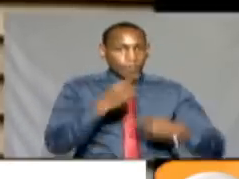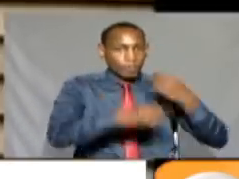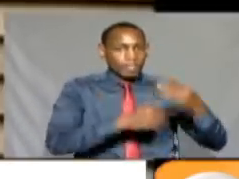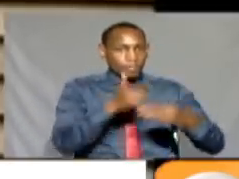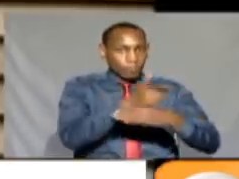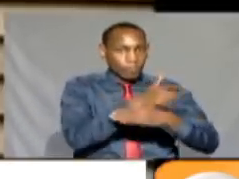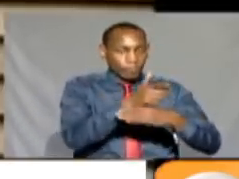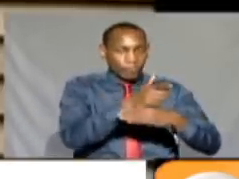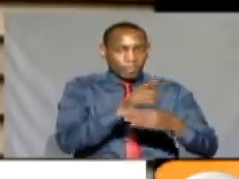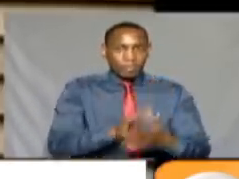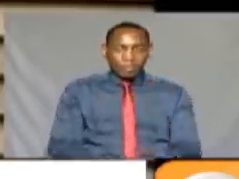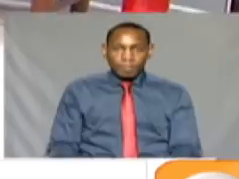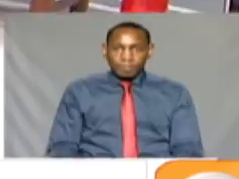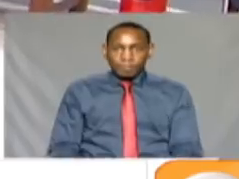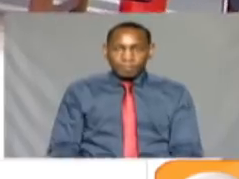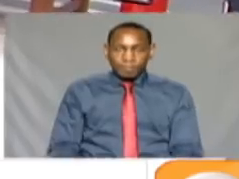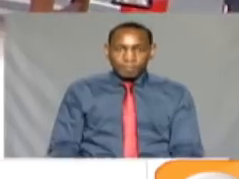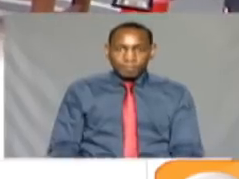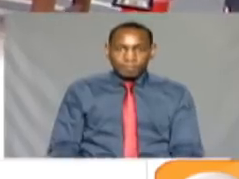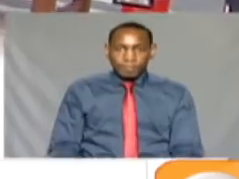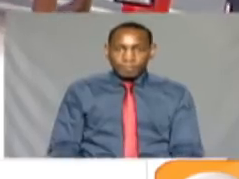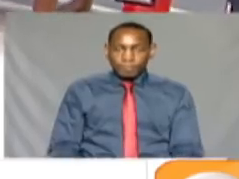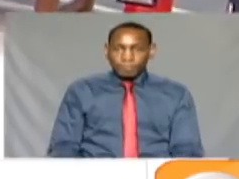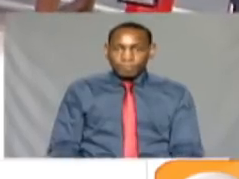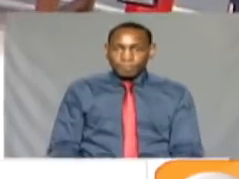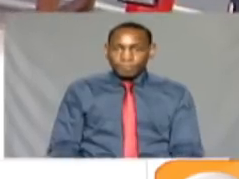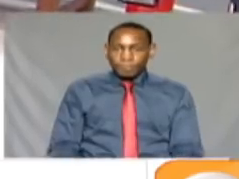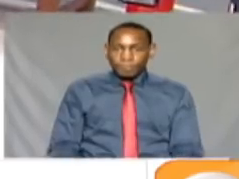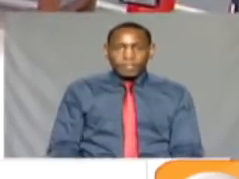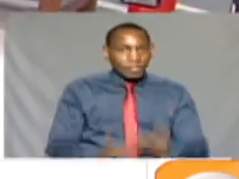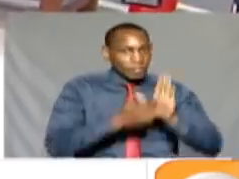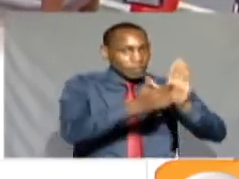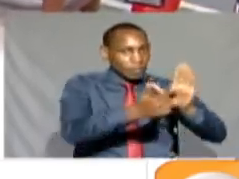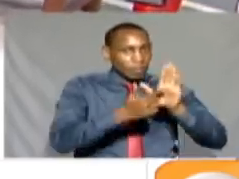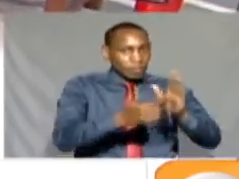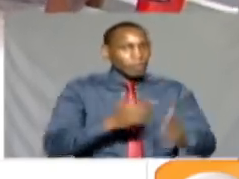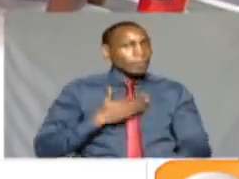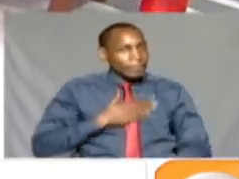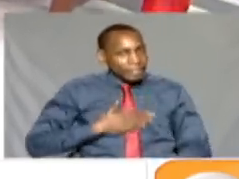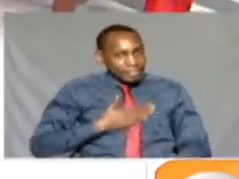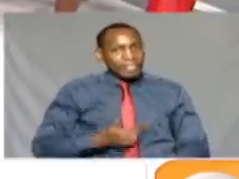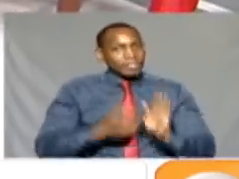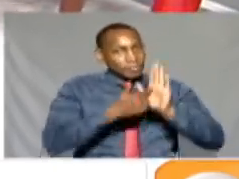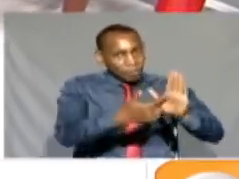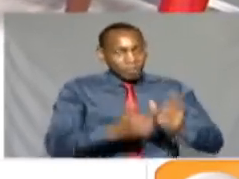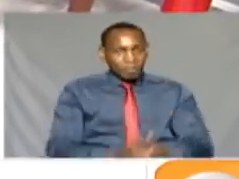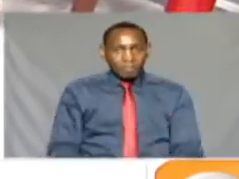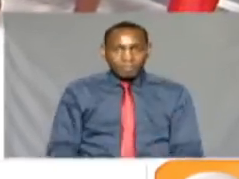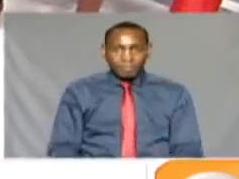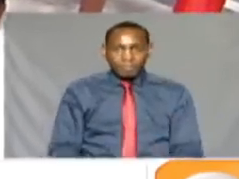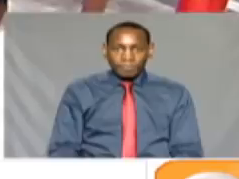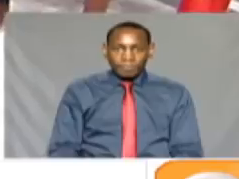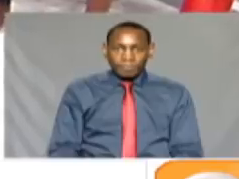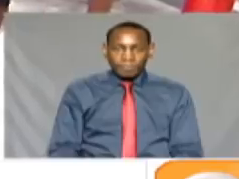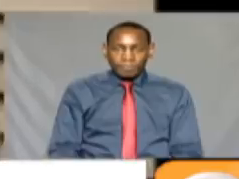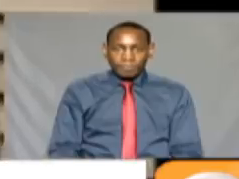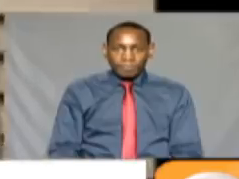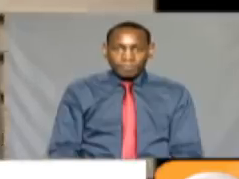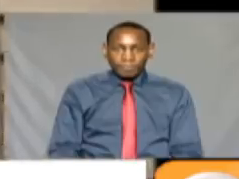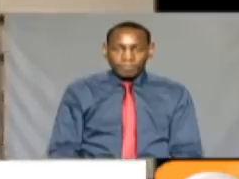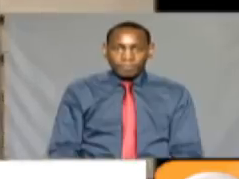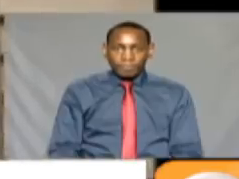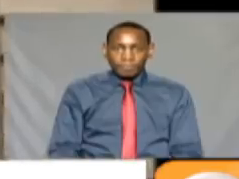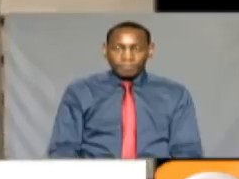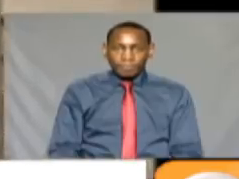of the pet, you must say the pet and pro. Oh, there's more. Please. He hasn't just played. What a Keja Maliza to Maliza. What a